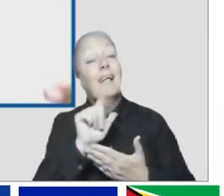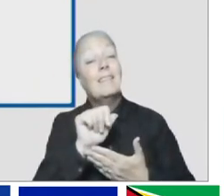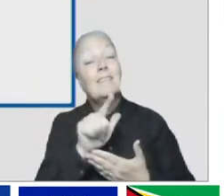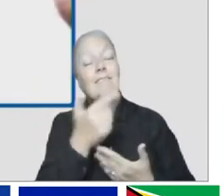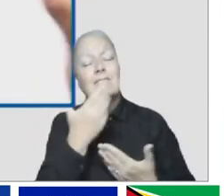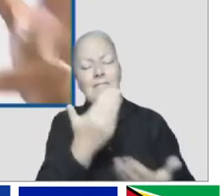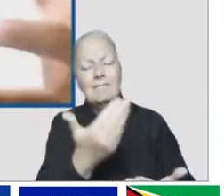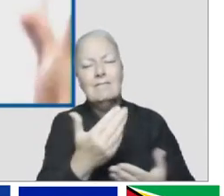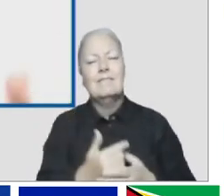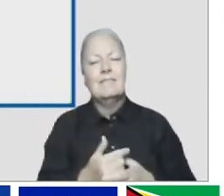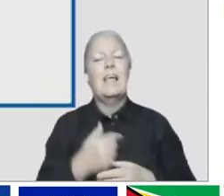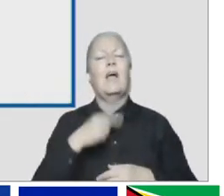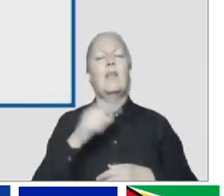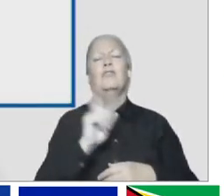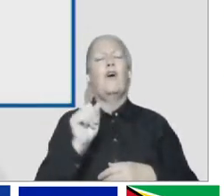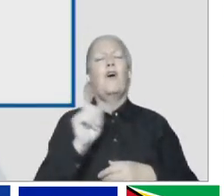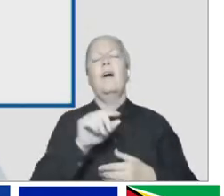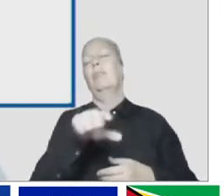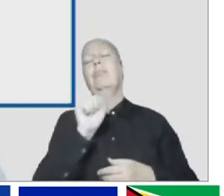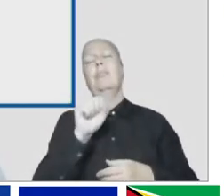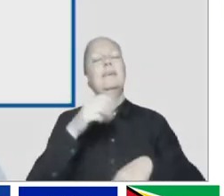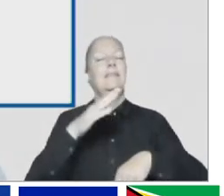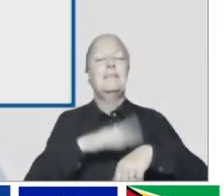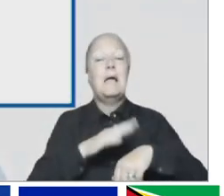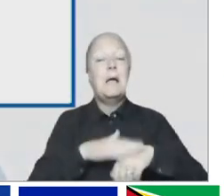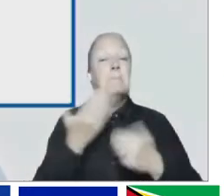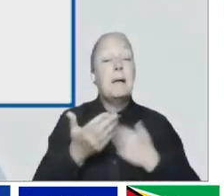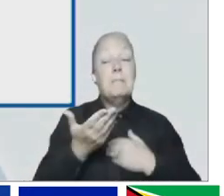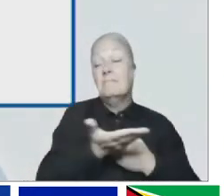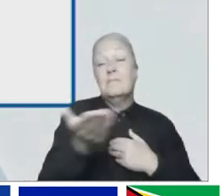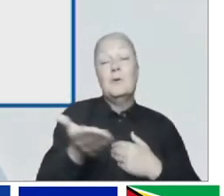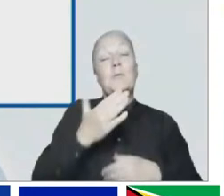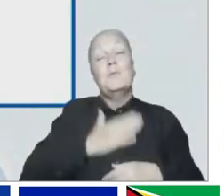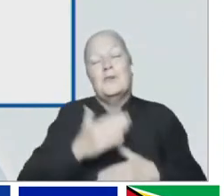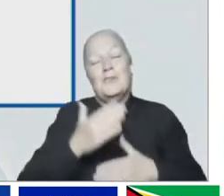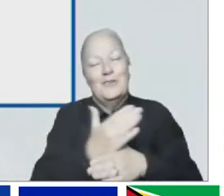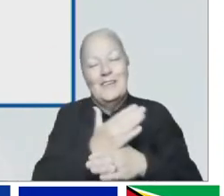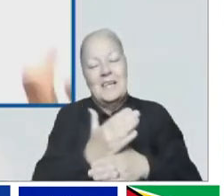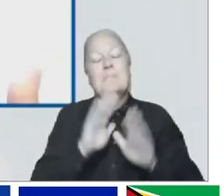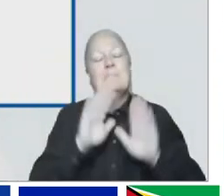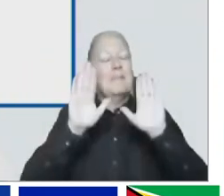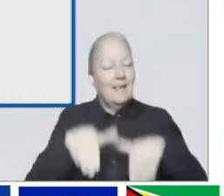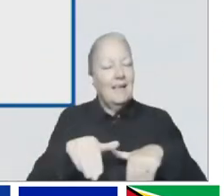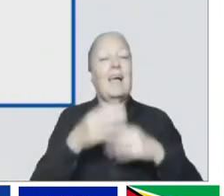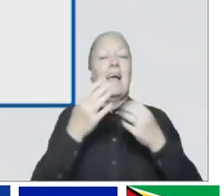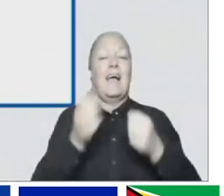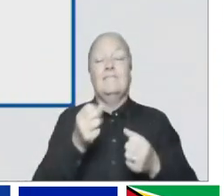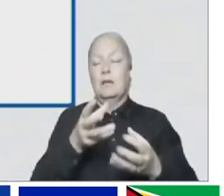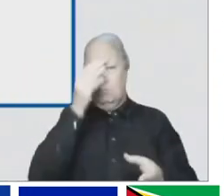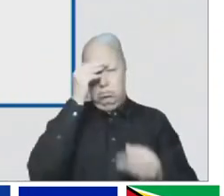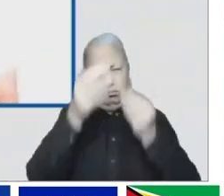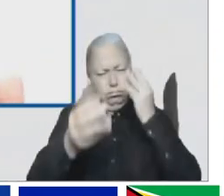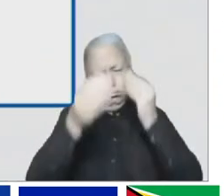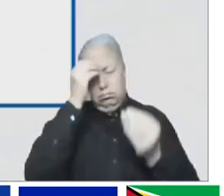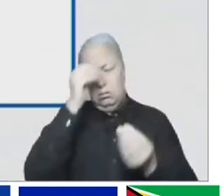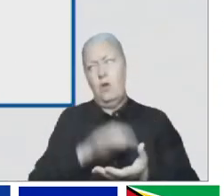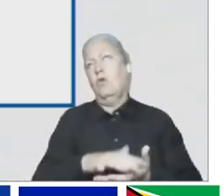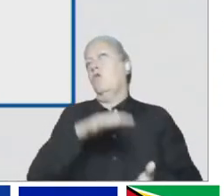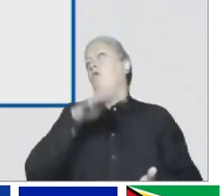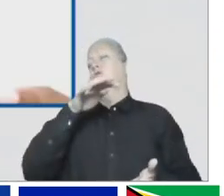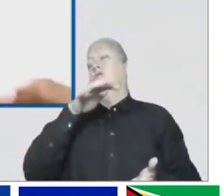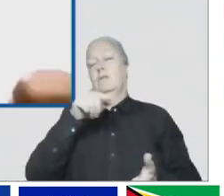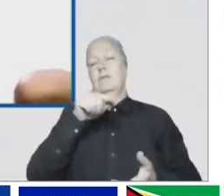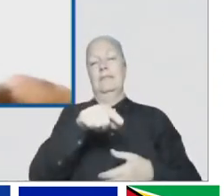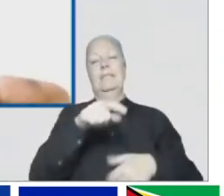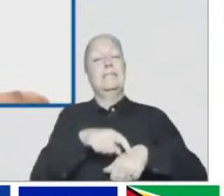my colleague panelists want to share also, but many lessons thrown up and shown by the pandemic. One is, of